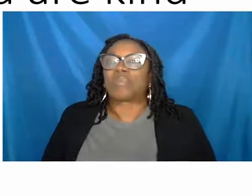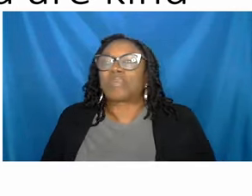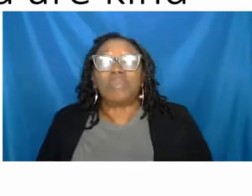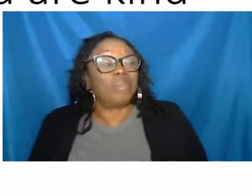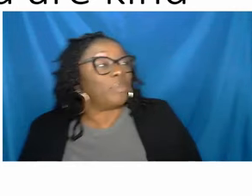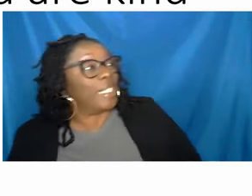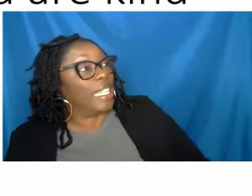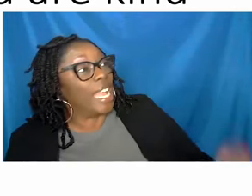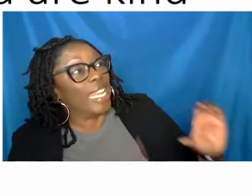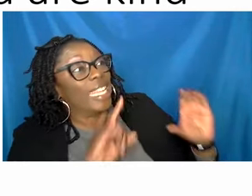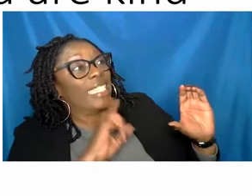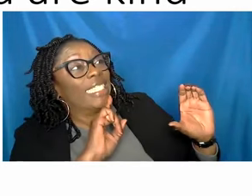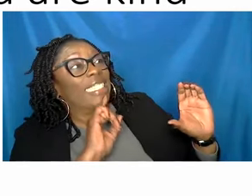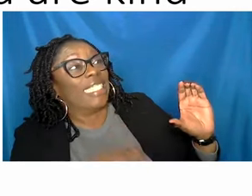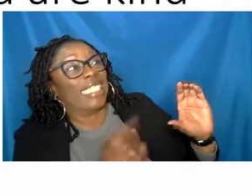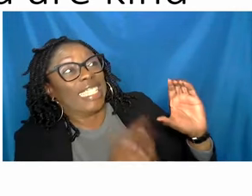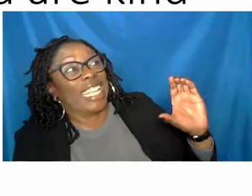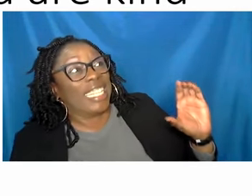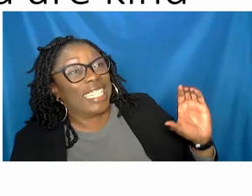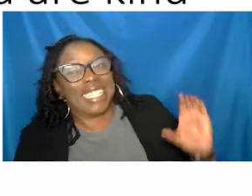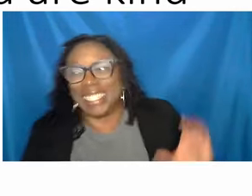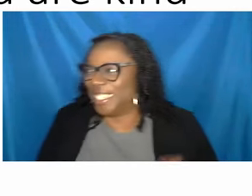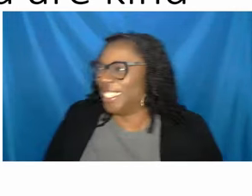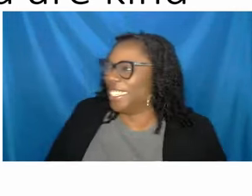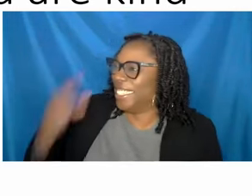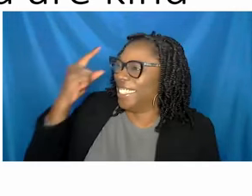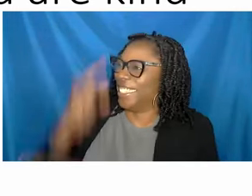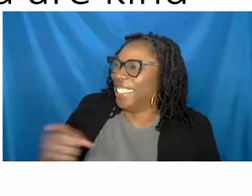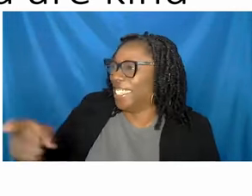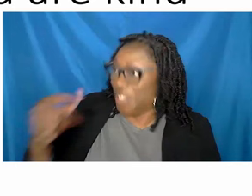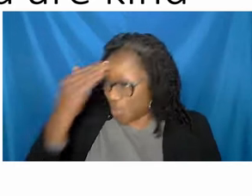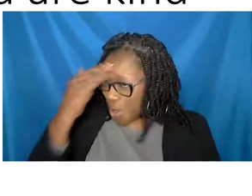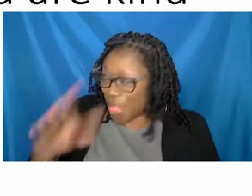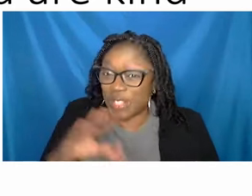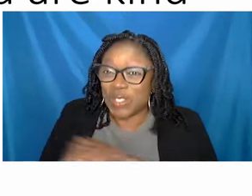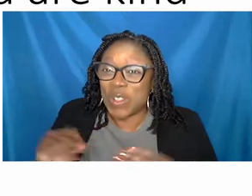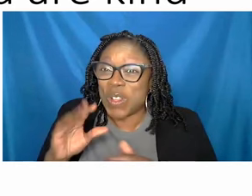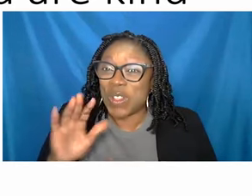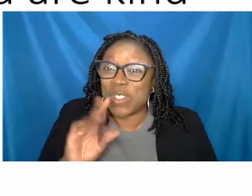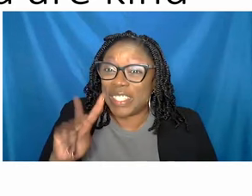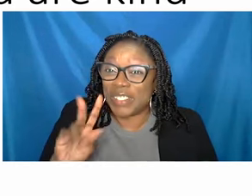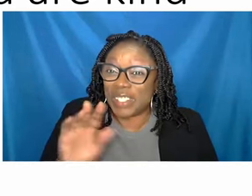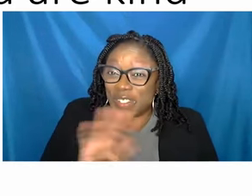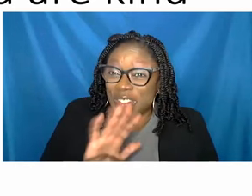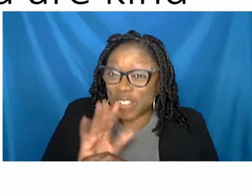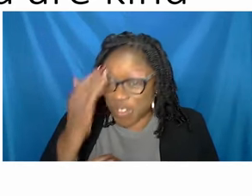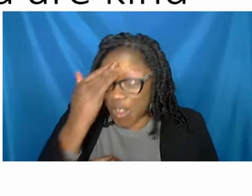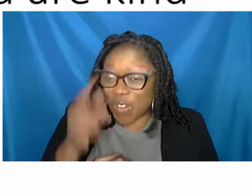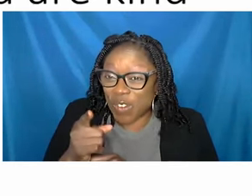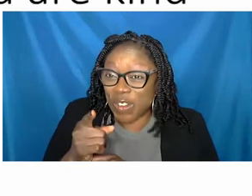C. C! Do you know MacGyver? I've heard of it. Apparently he used to